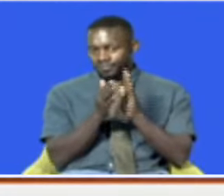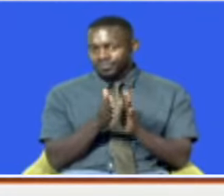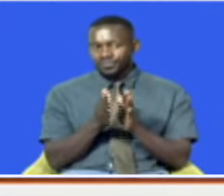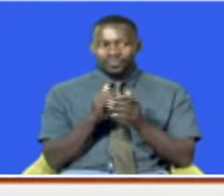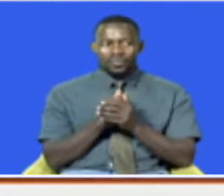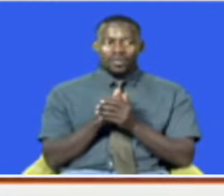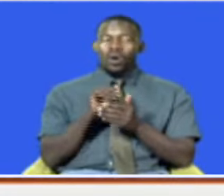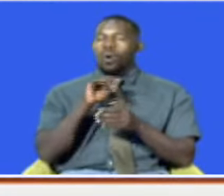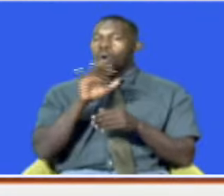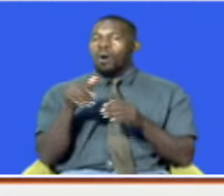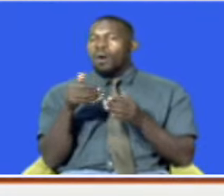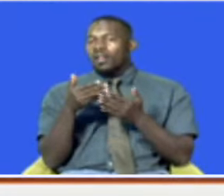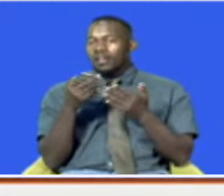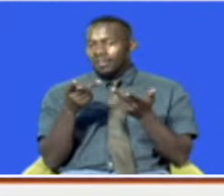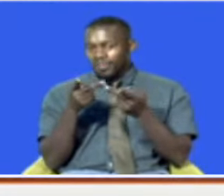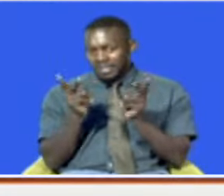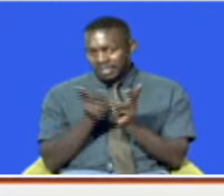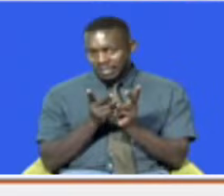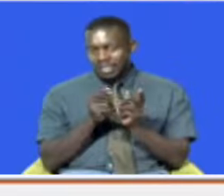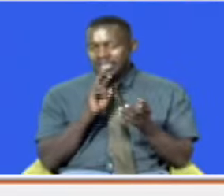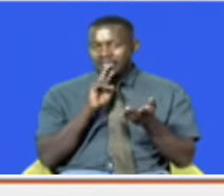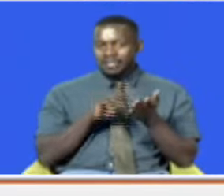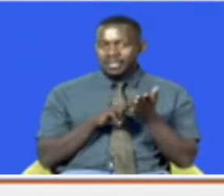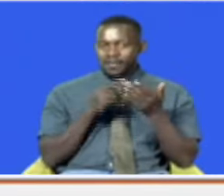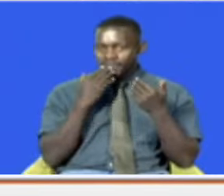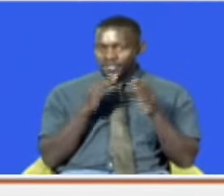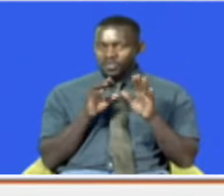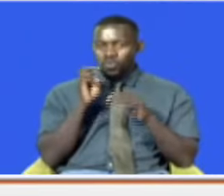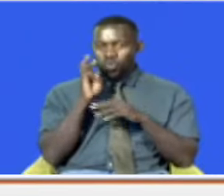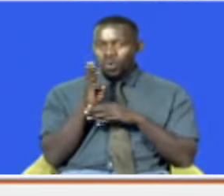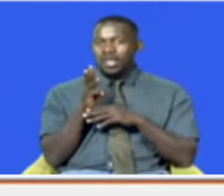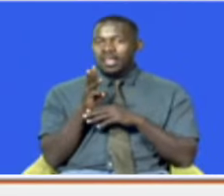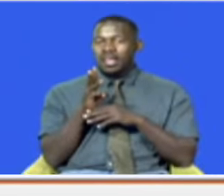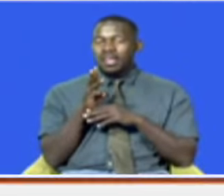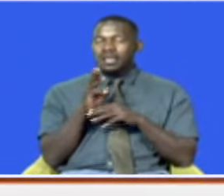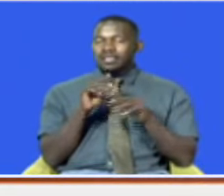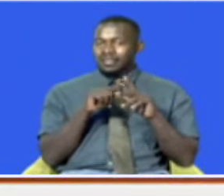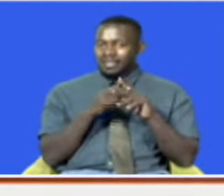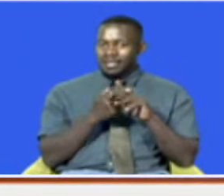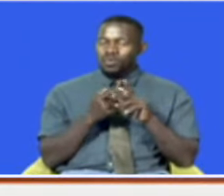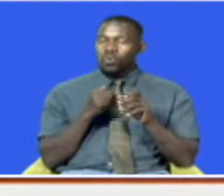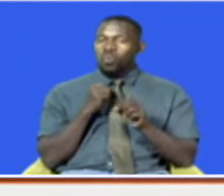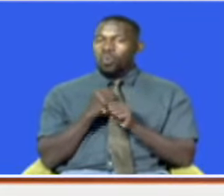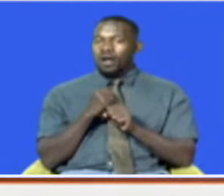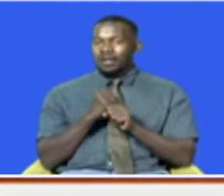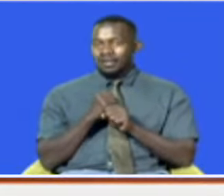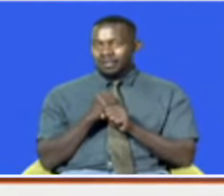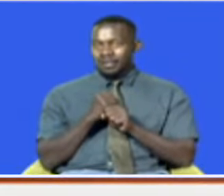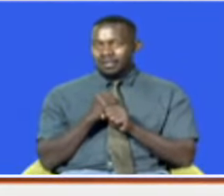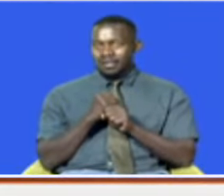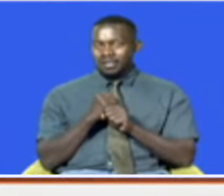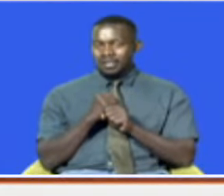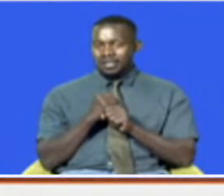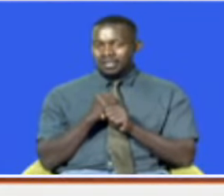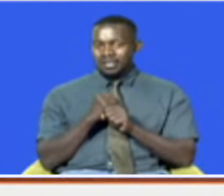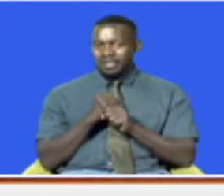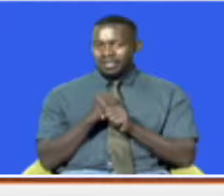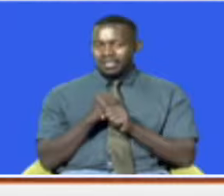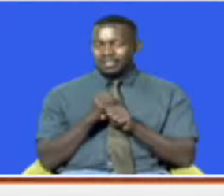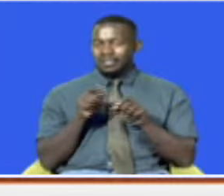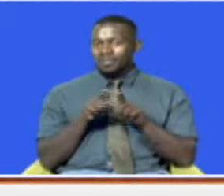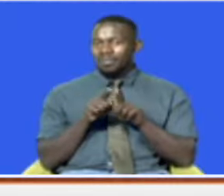facilities registered will automatically qualify for claims.